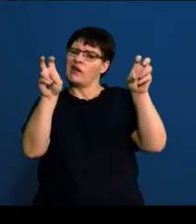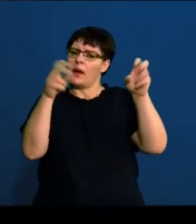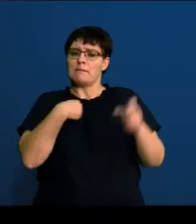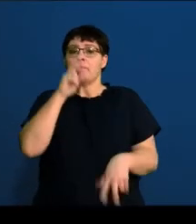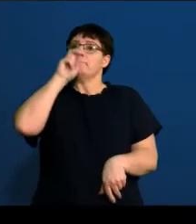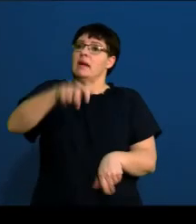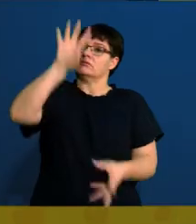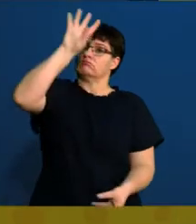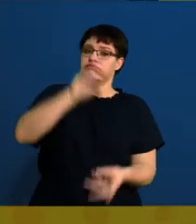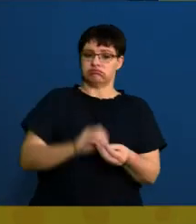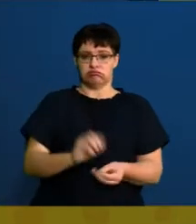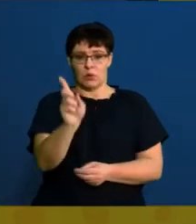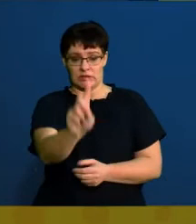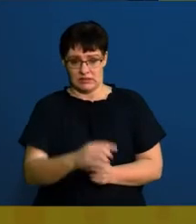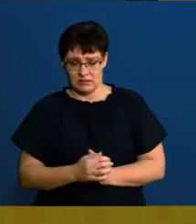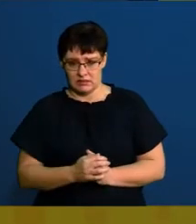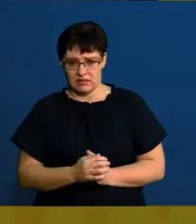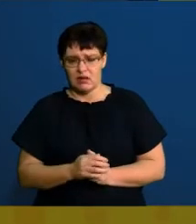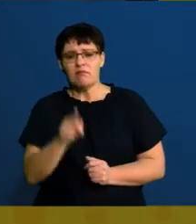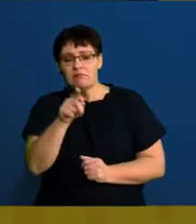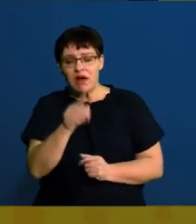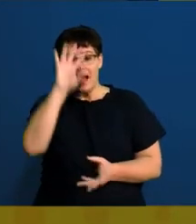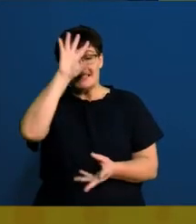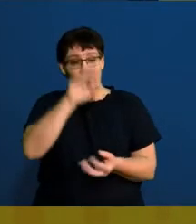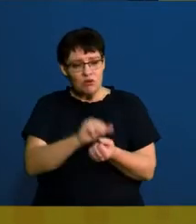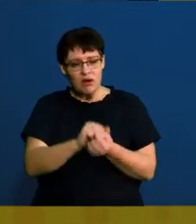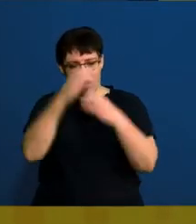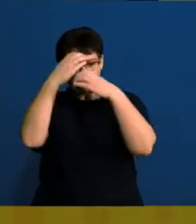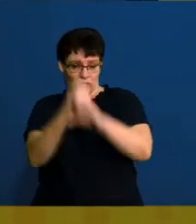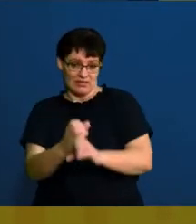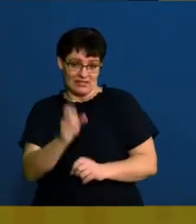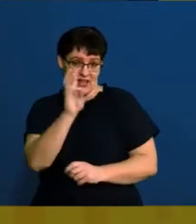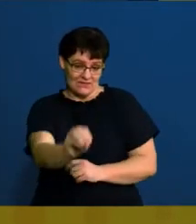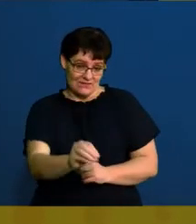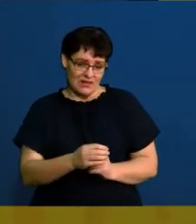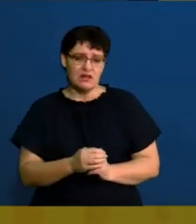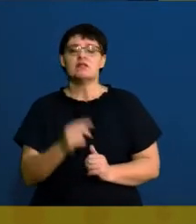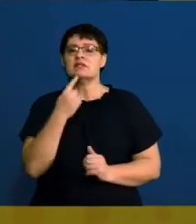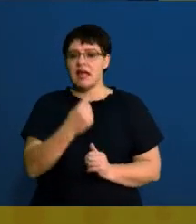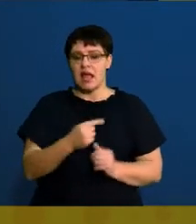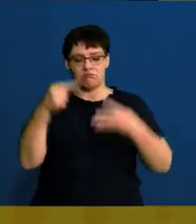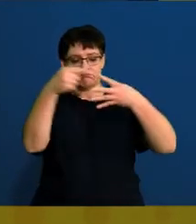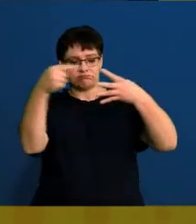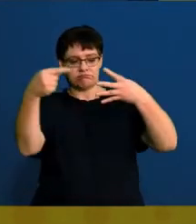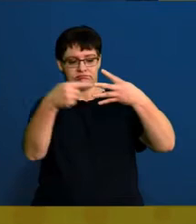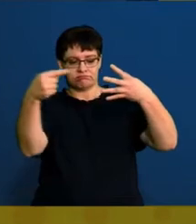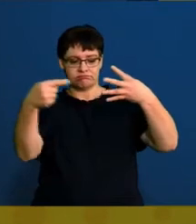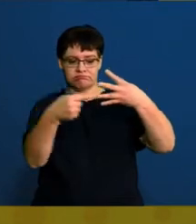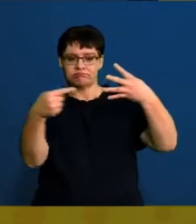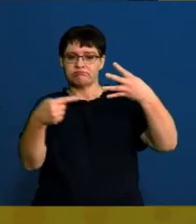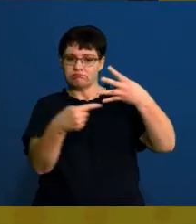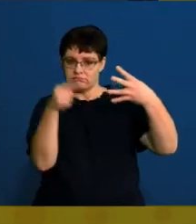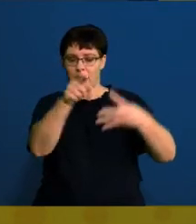to summarize. Remember, the summary is usually focused, so they will ask you to summarize points of a